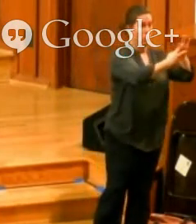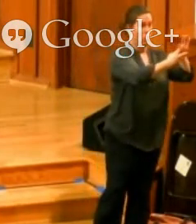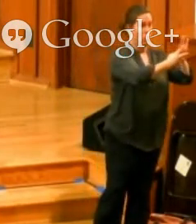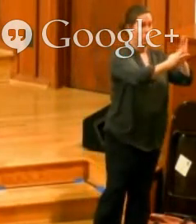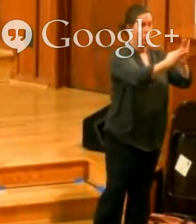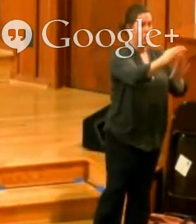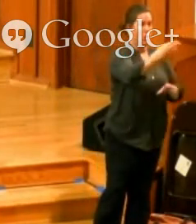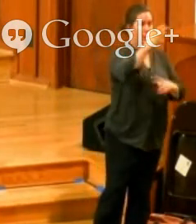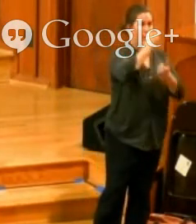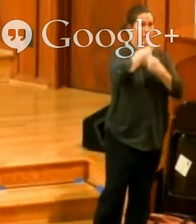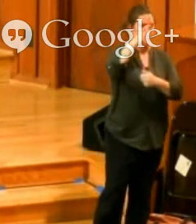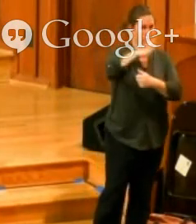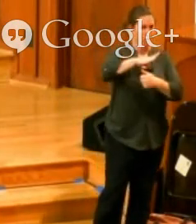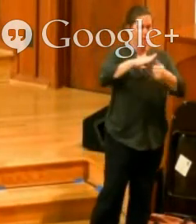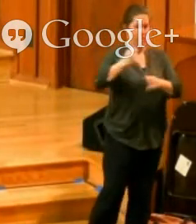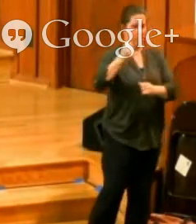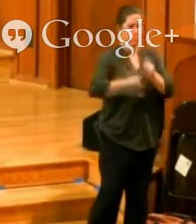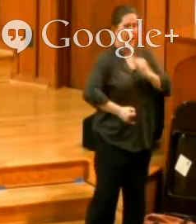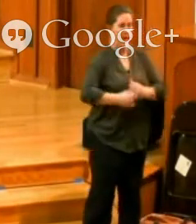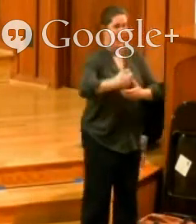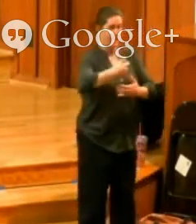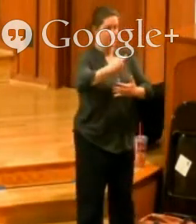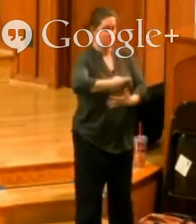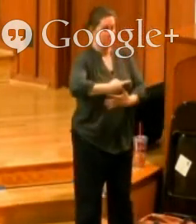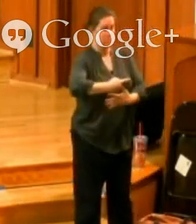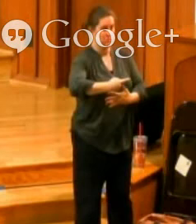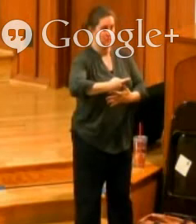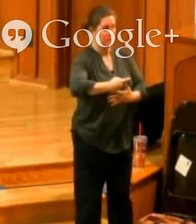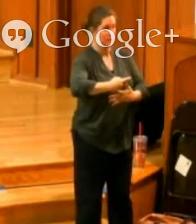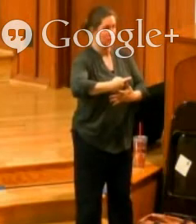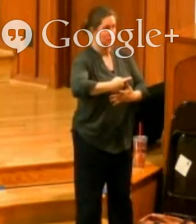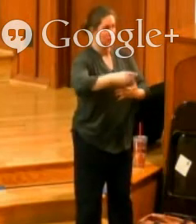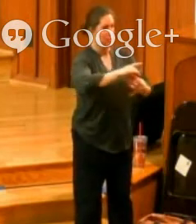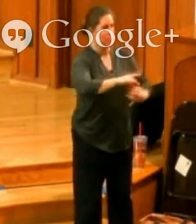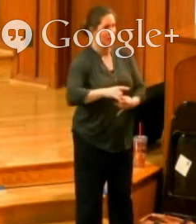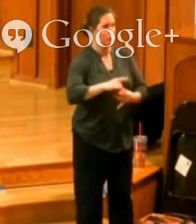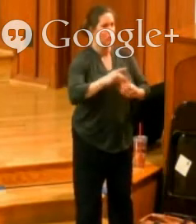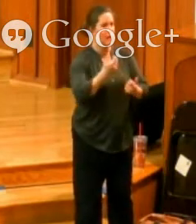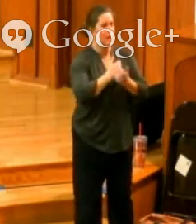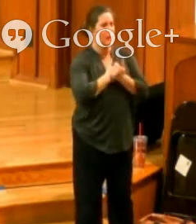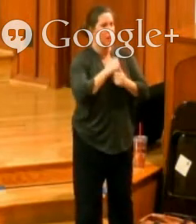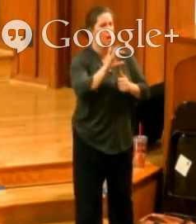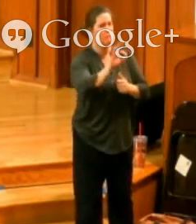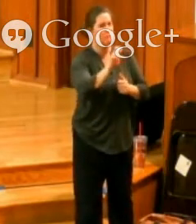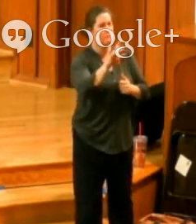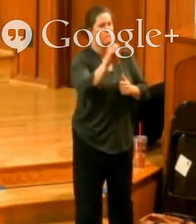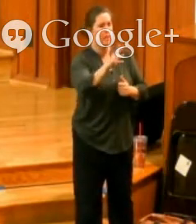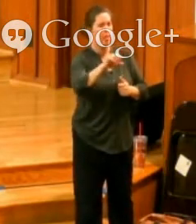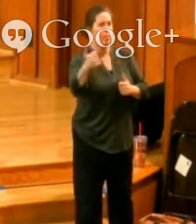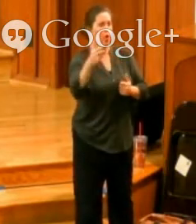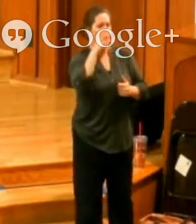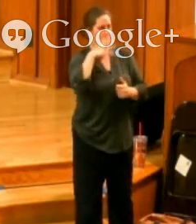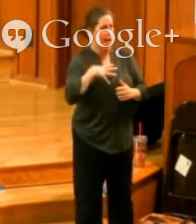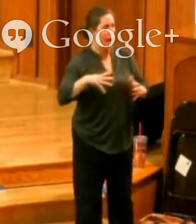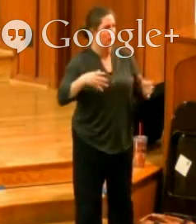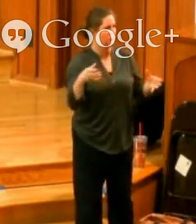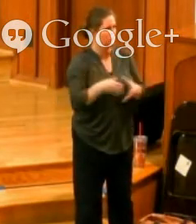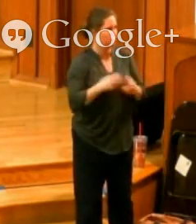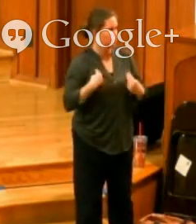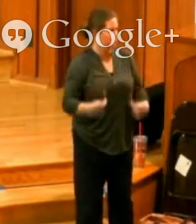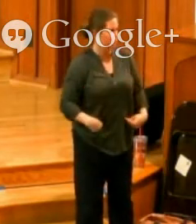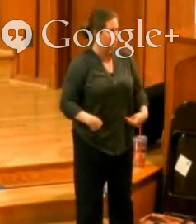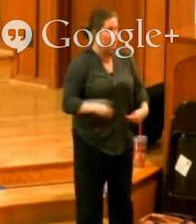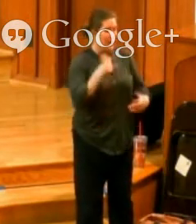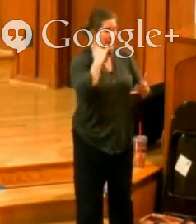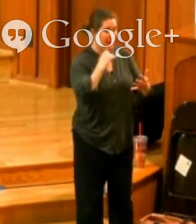with society. Remember what we were doing earlier? If we take away any of those commandments that we cited, what happens to society? It begins to